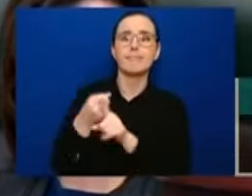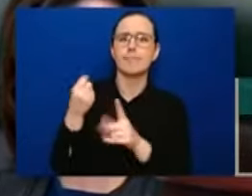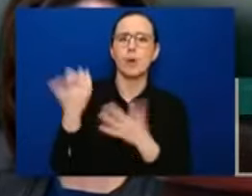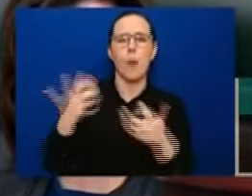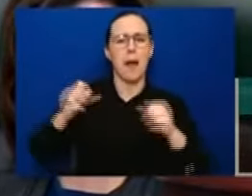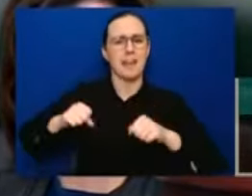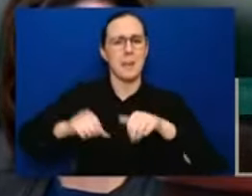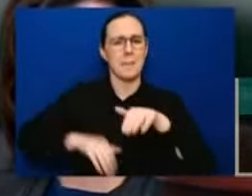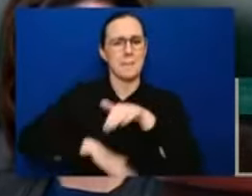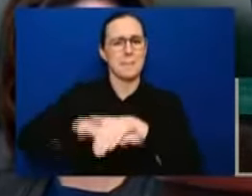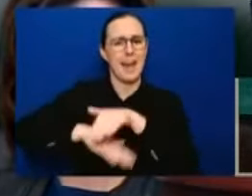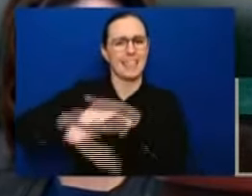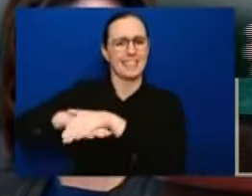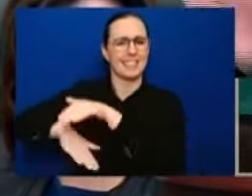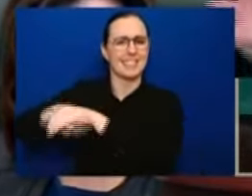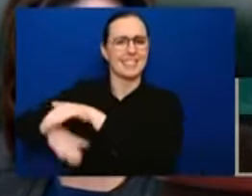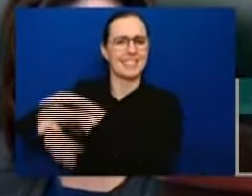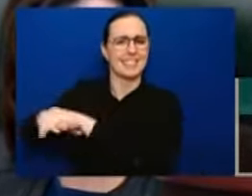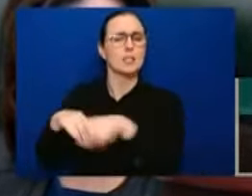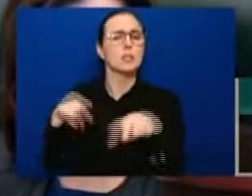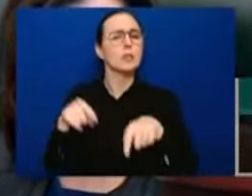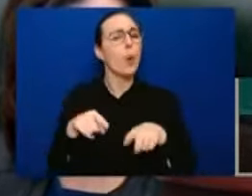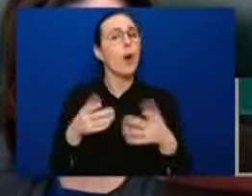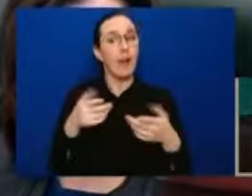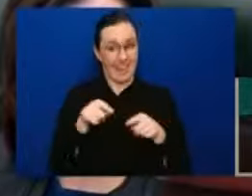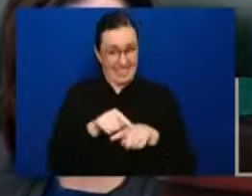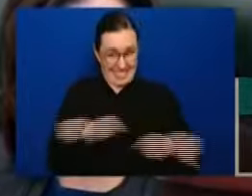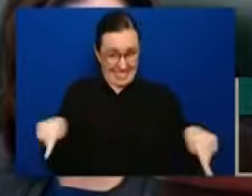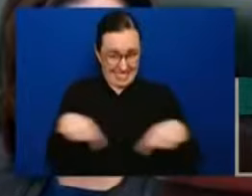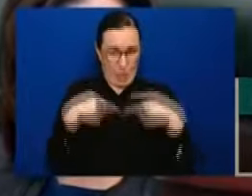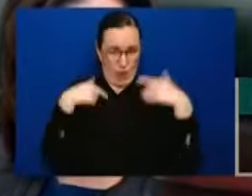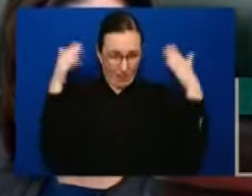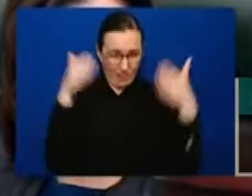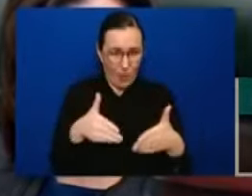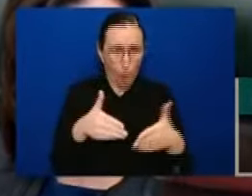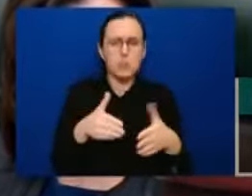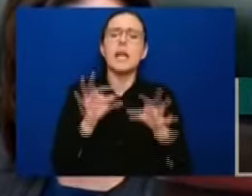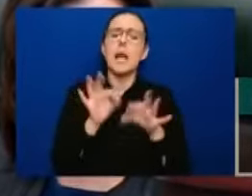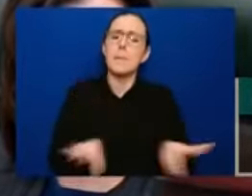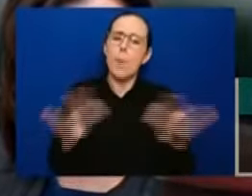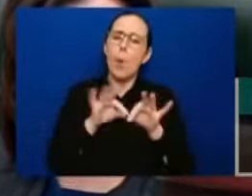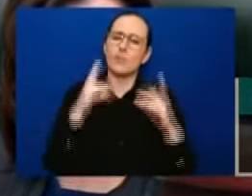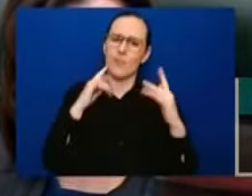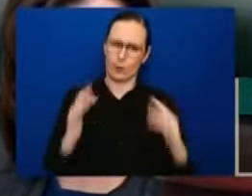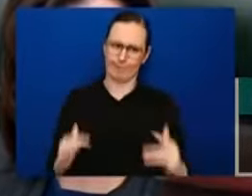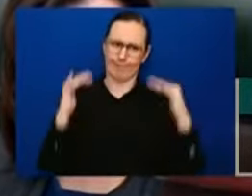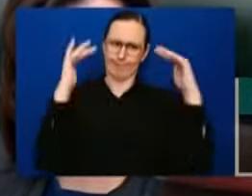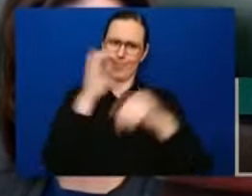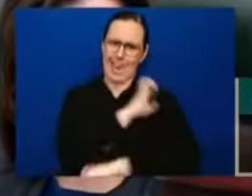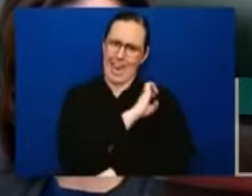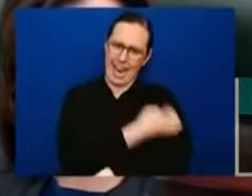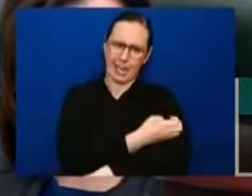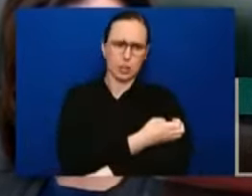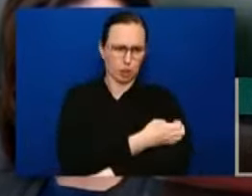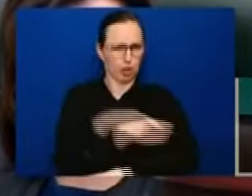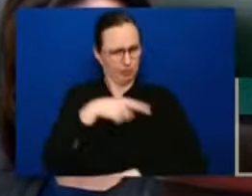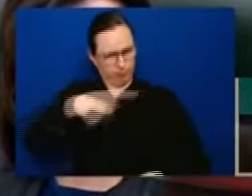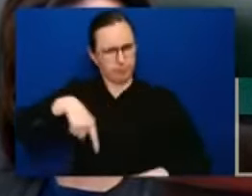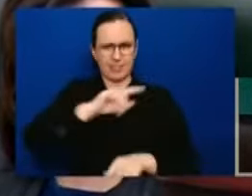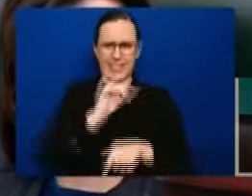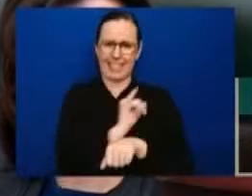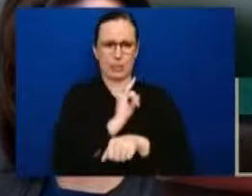industry. Now, while some are operating under the belief that hasty divestment of oil-producing assets is a positive